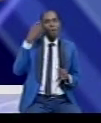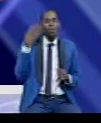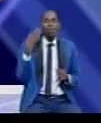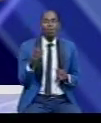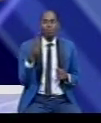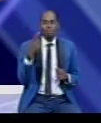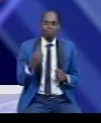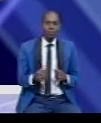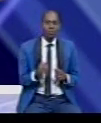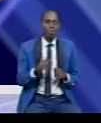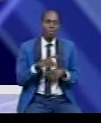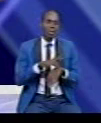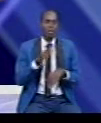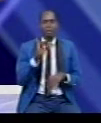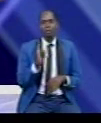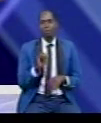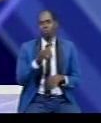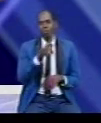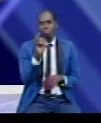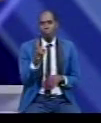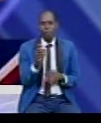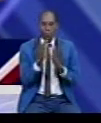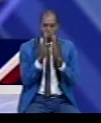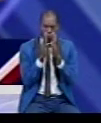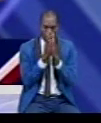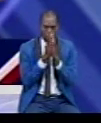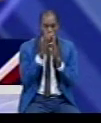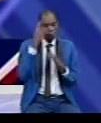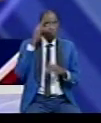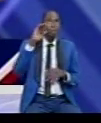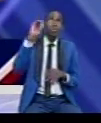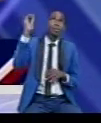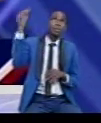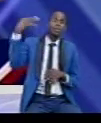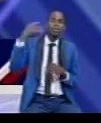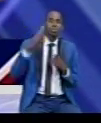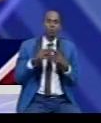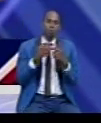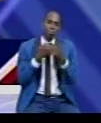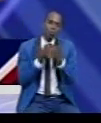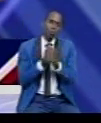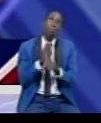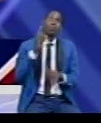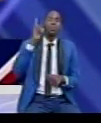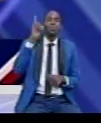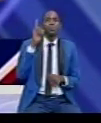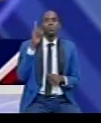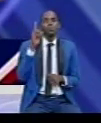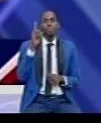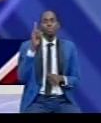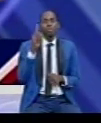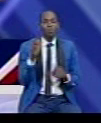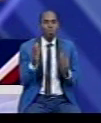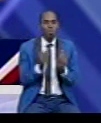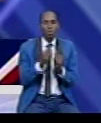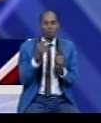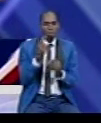publican? Pray for grace to follow him. with the right